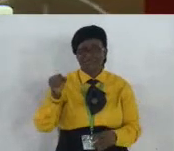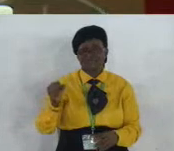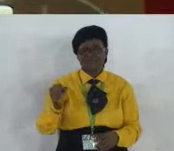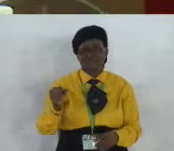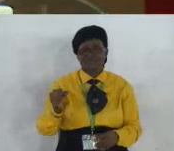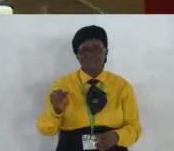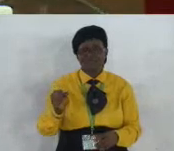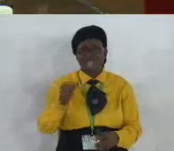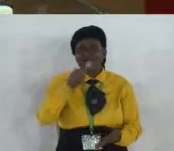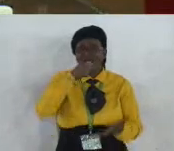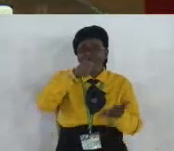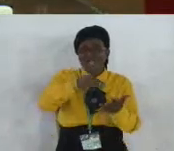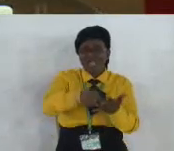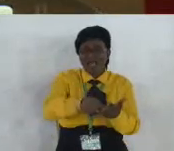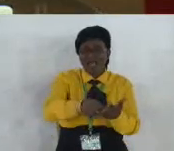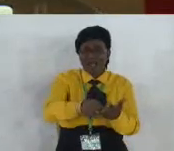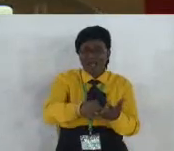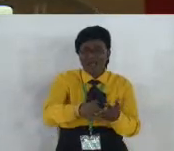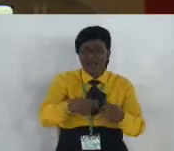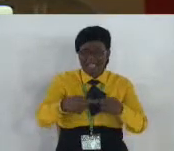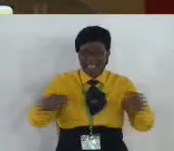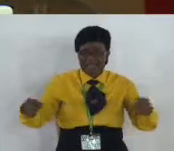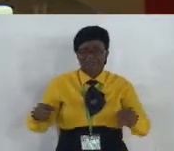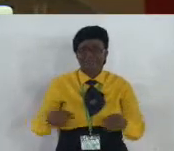capital enemy.